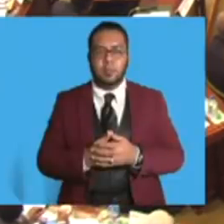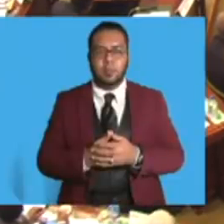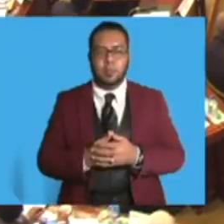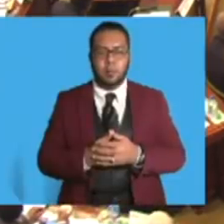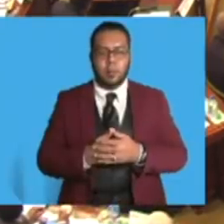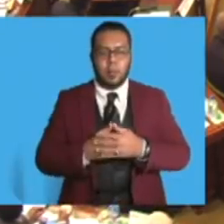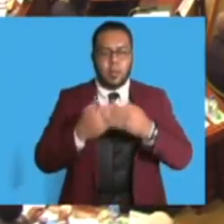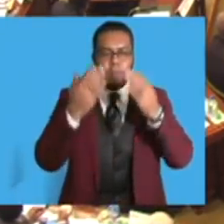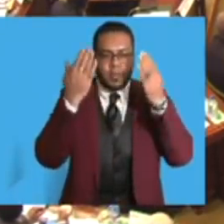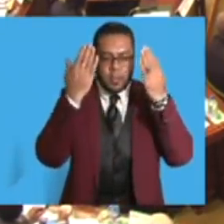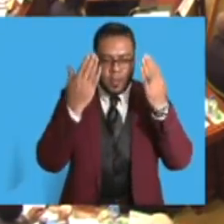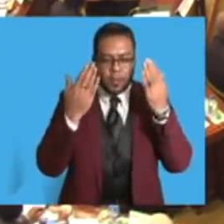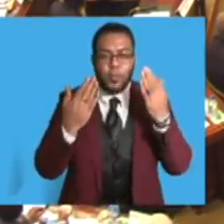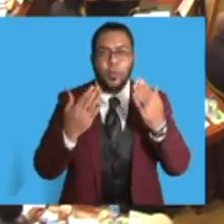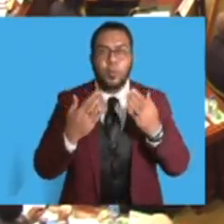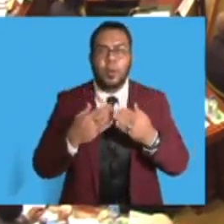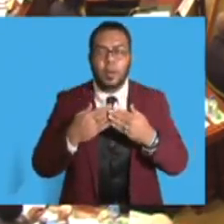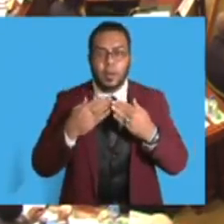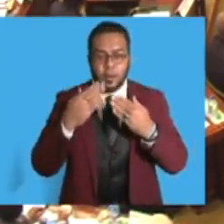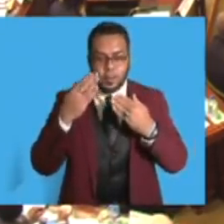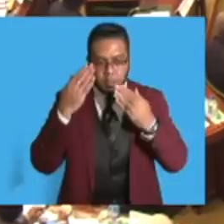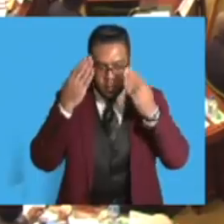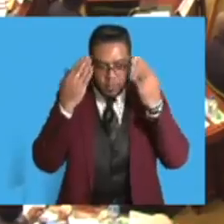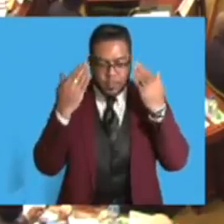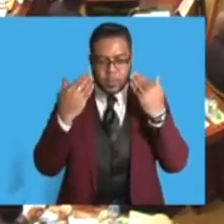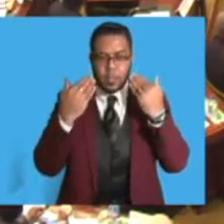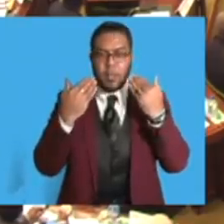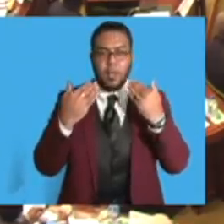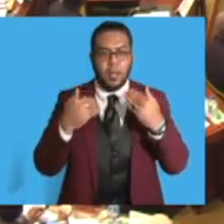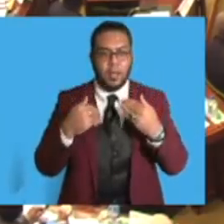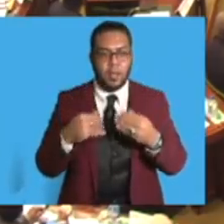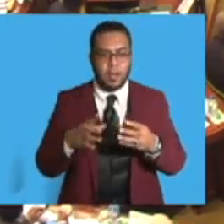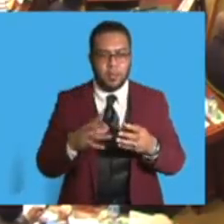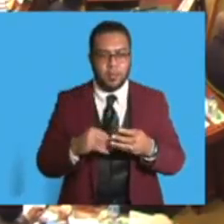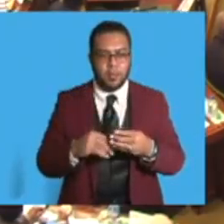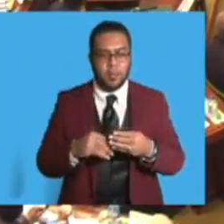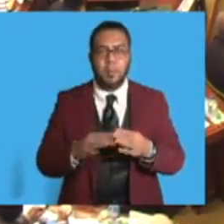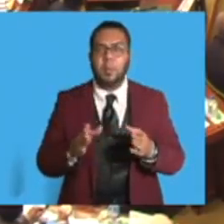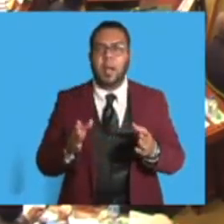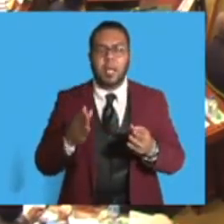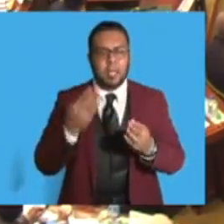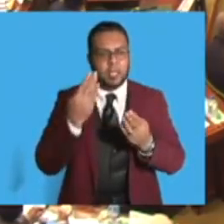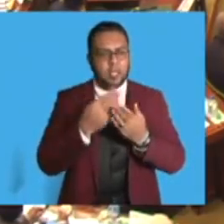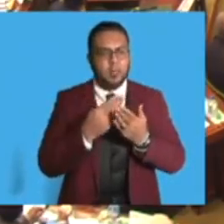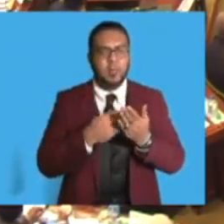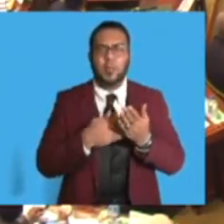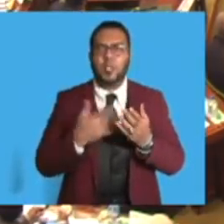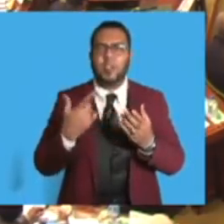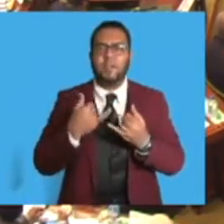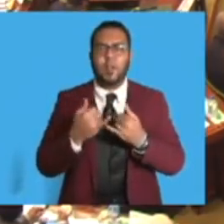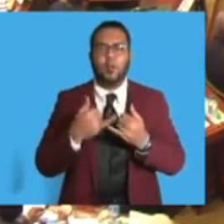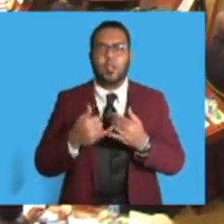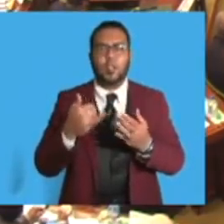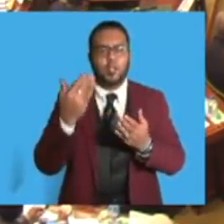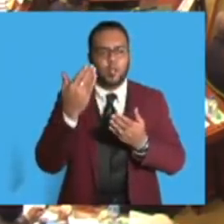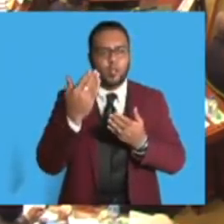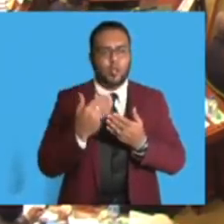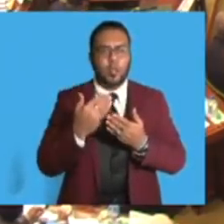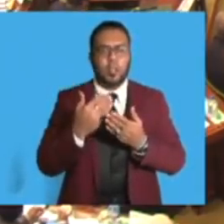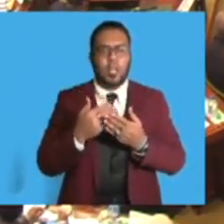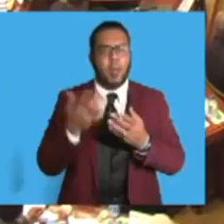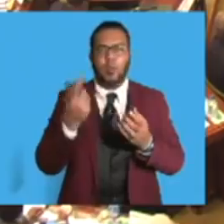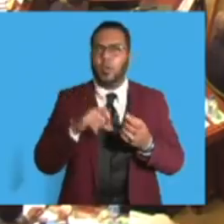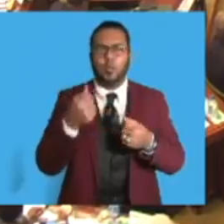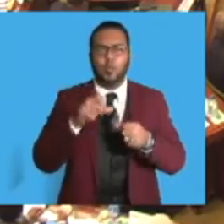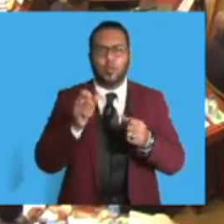Honorable Rosova has kind of thrown my speech somewhat in the air because of a very short speech. In fact, I'm not used to